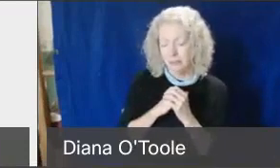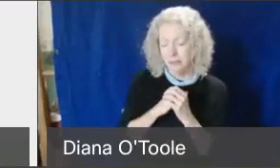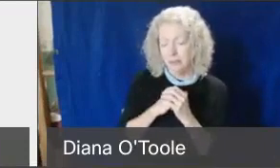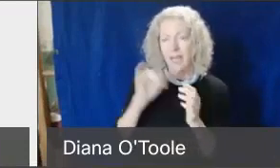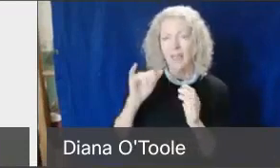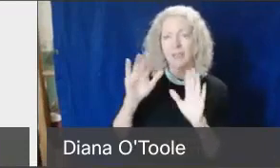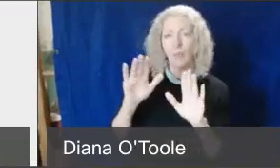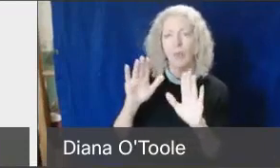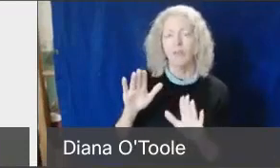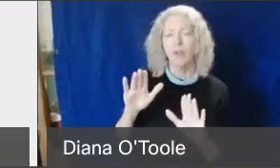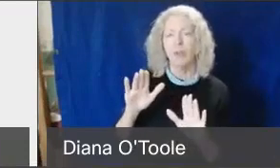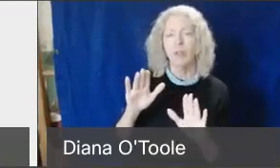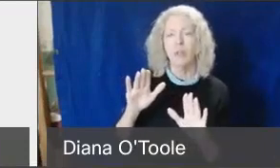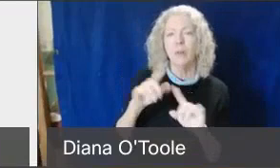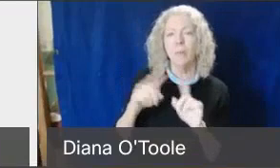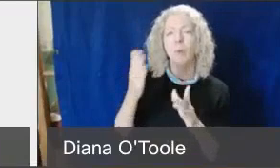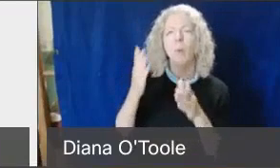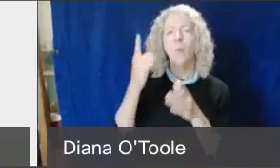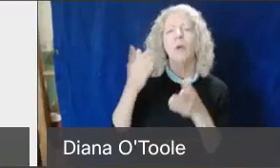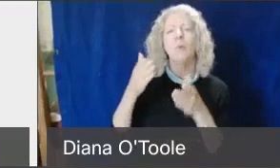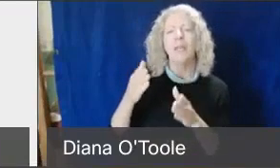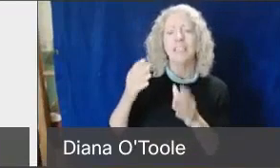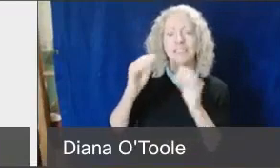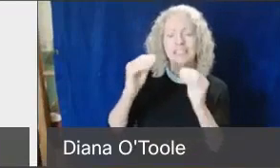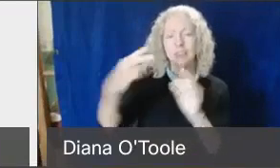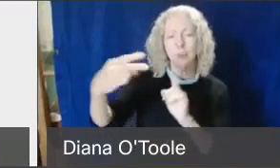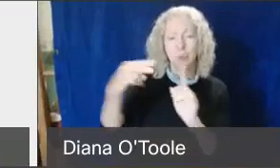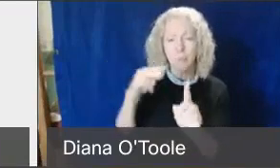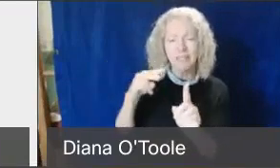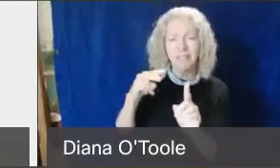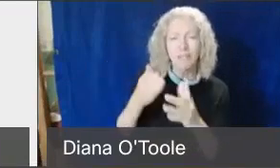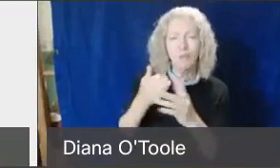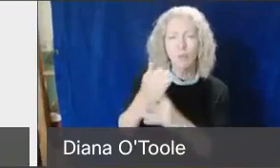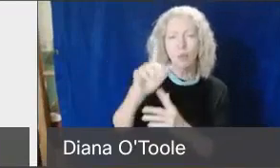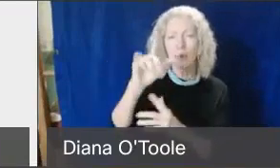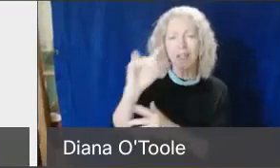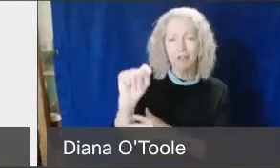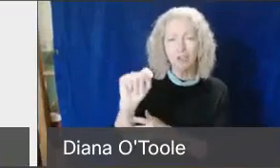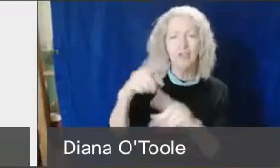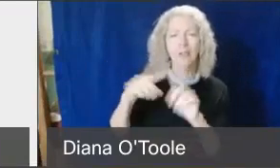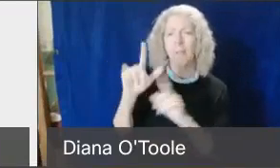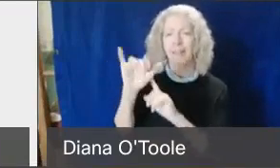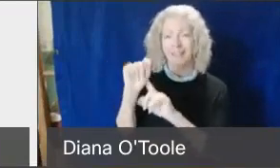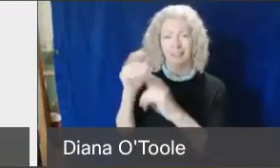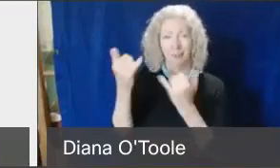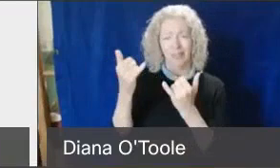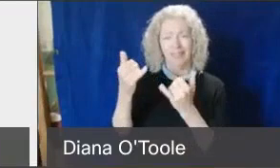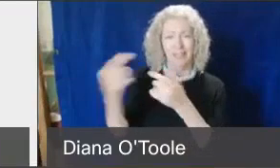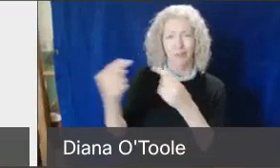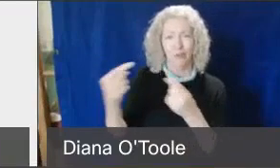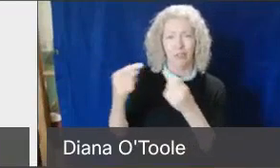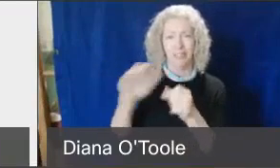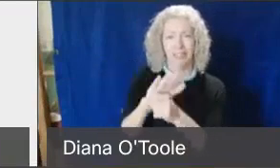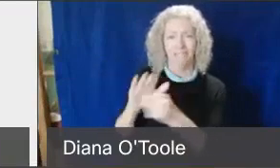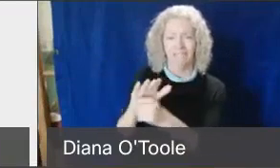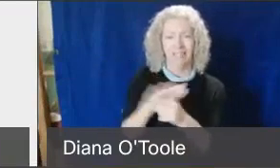great ways to teach perspective and empathy is through literature, and yet our literature department is struggling to fill classes. I'd really like to see more